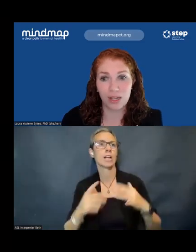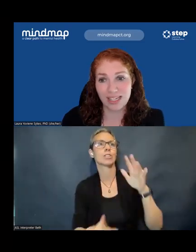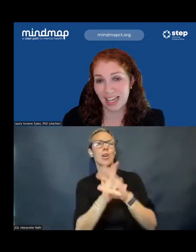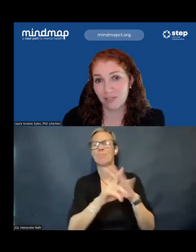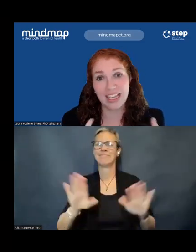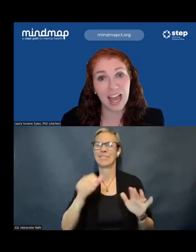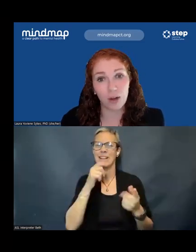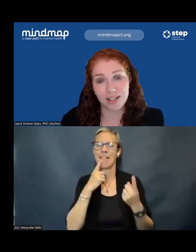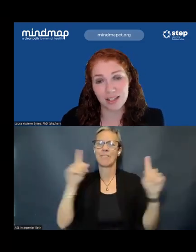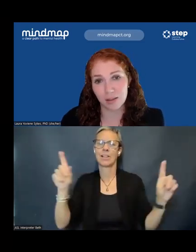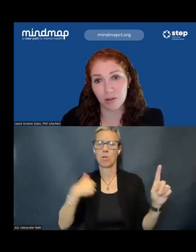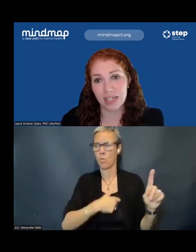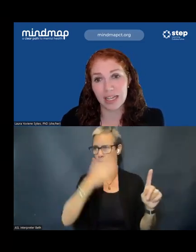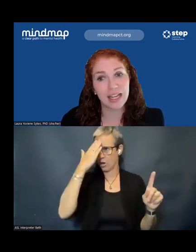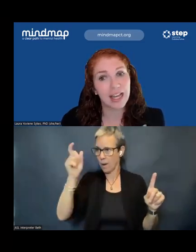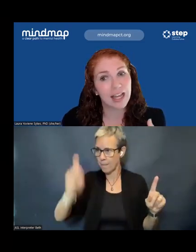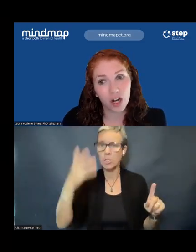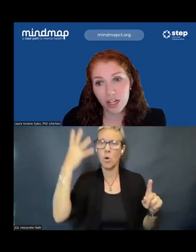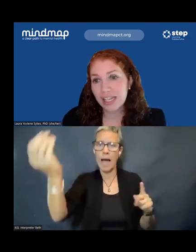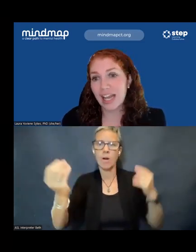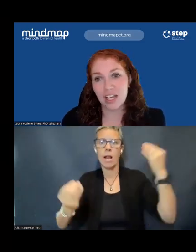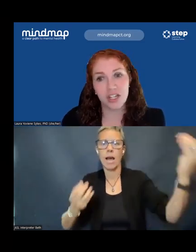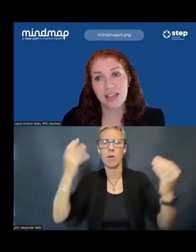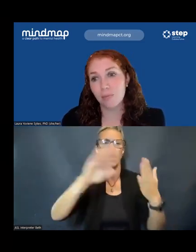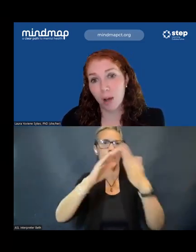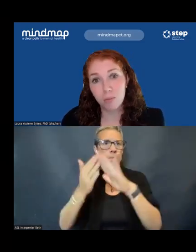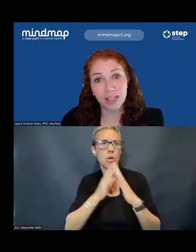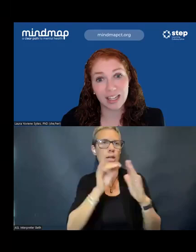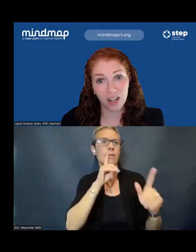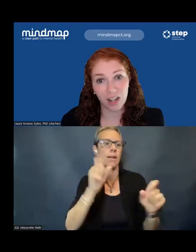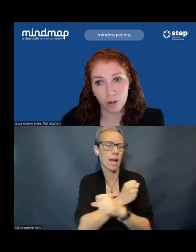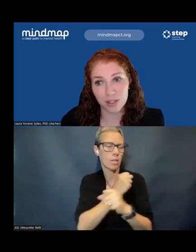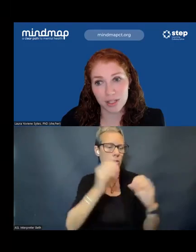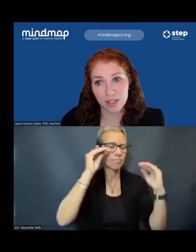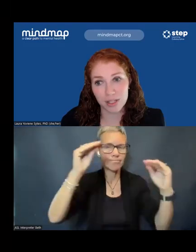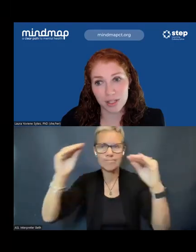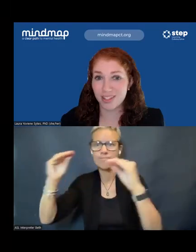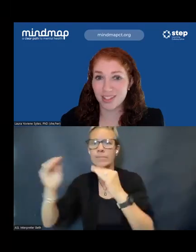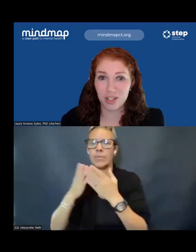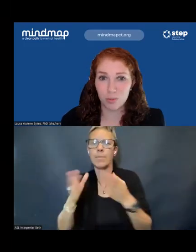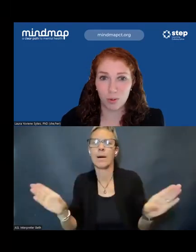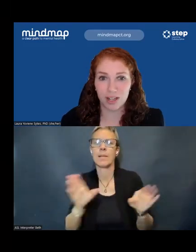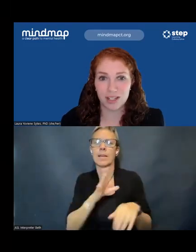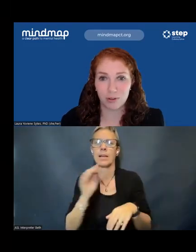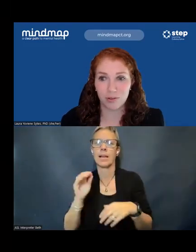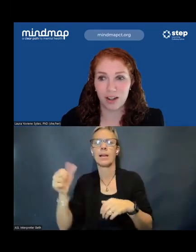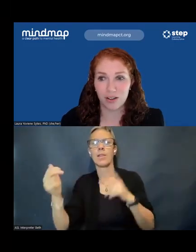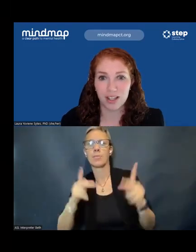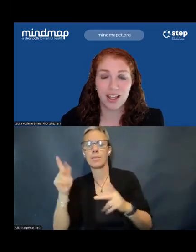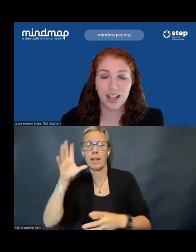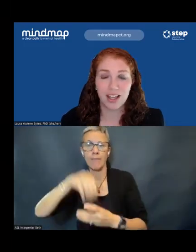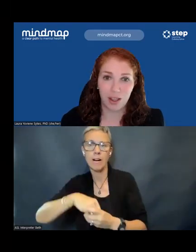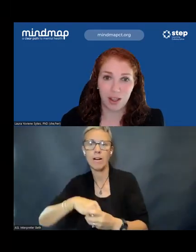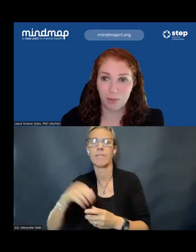know that we need to kind of get out into the community, target and educate the public and other important stakeholders, such as mobile crisis